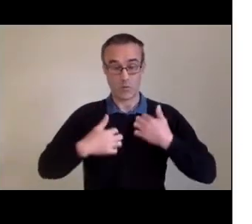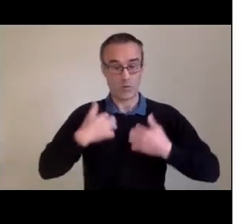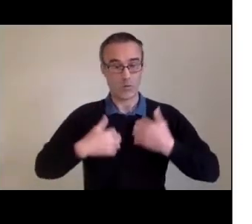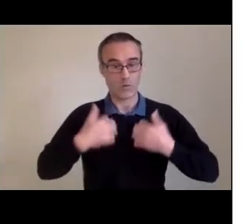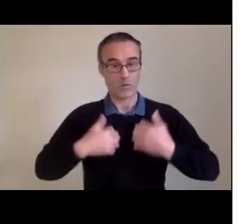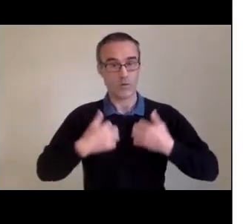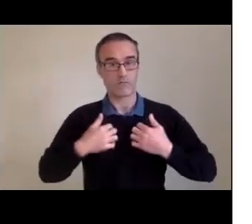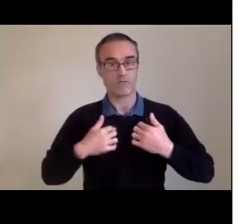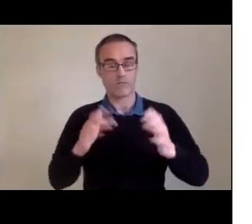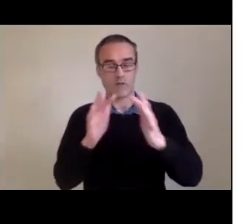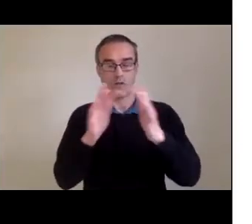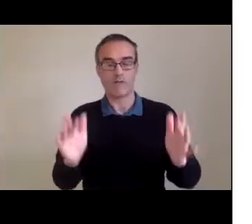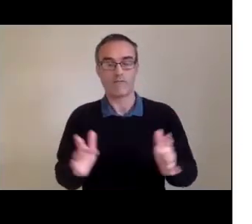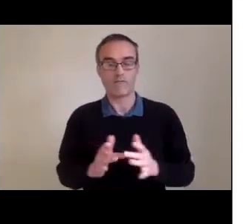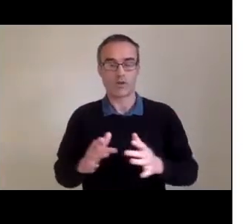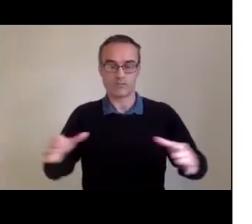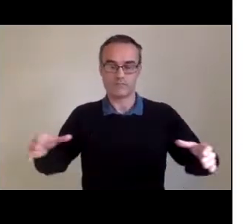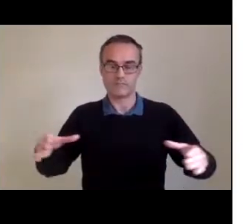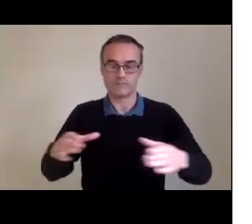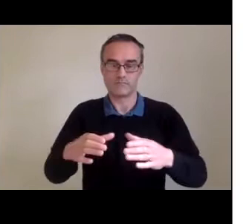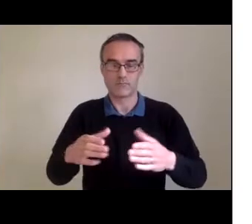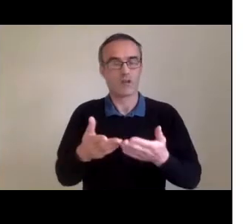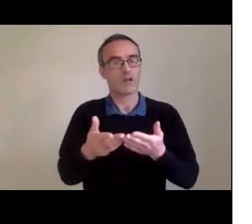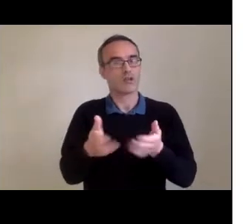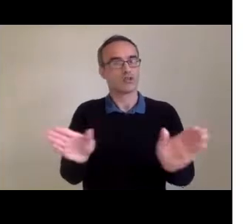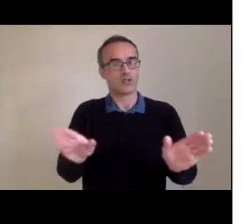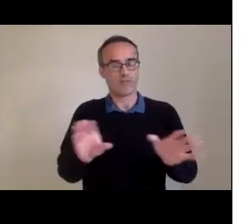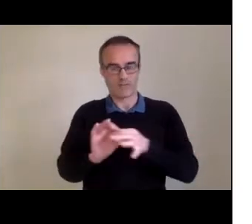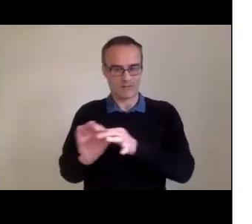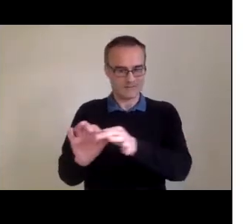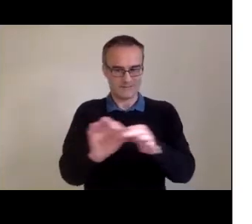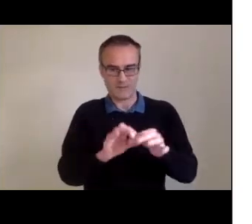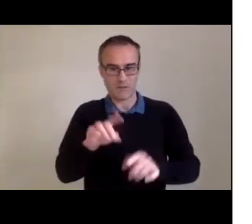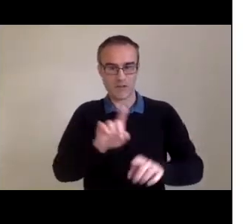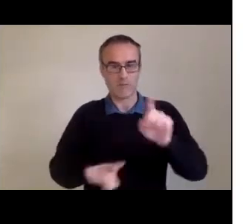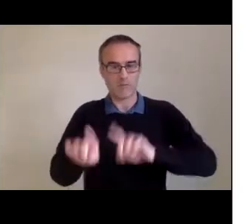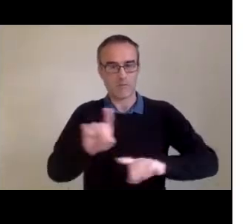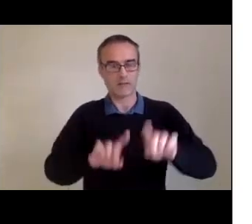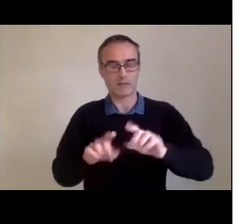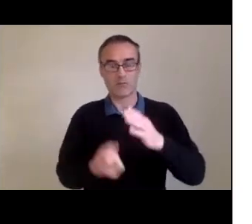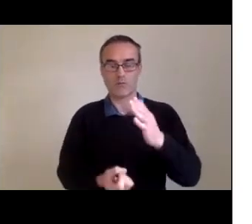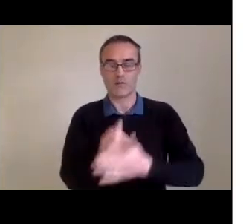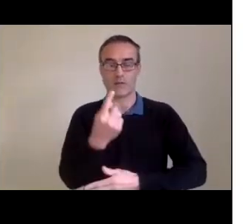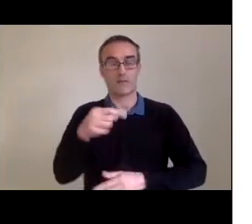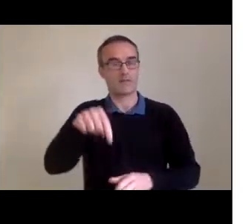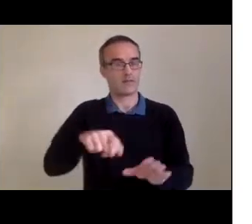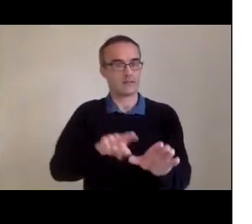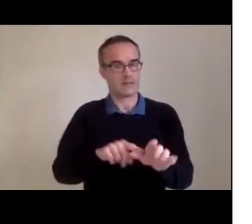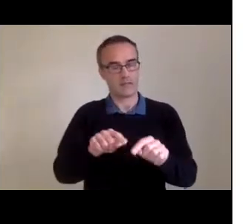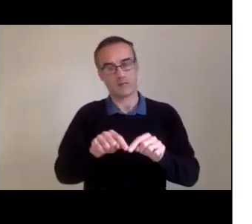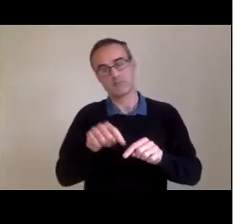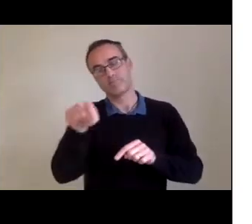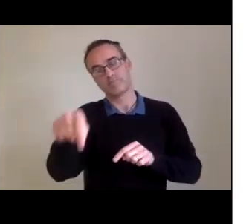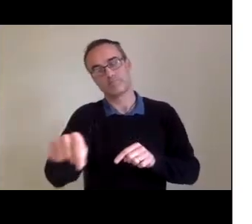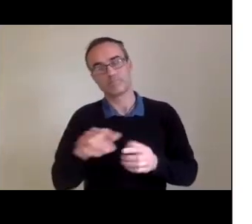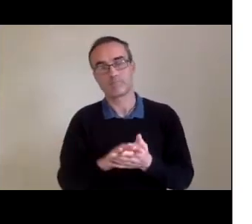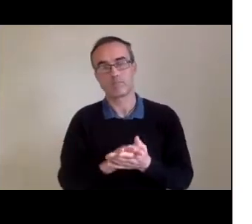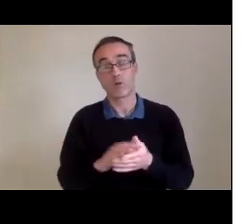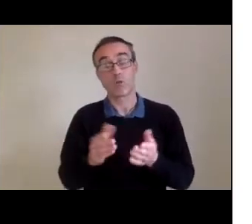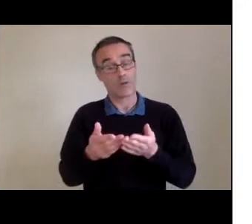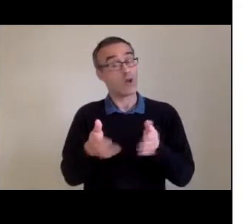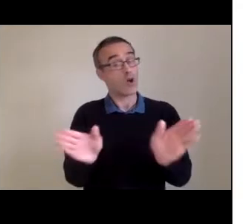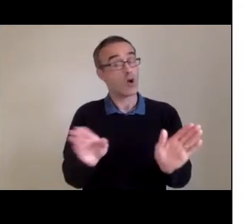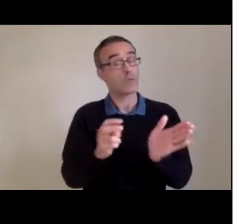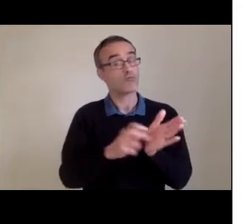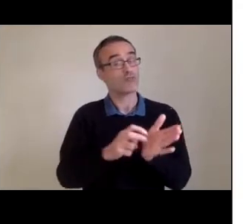virtual Congress and General Assembly meeting that we'll be holding later this year. We're soon opening registrations,